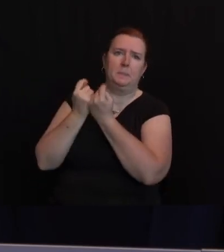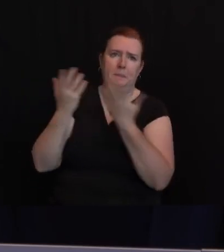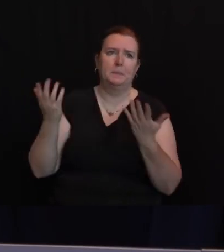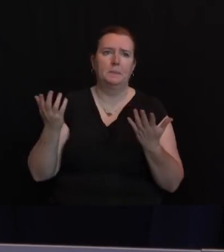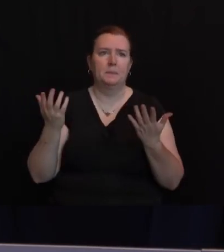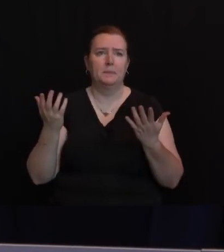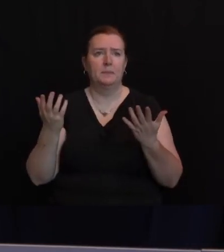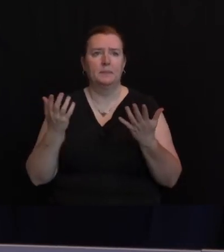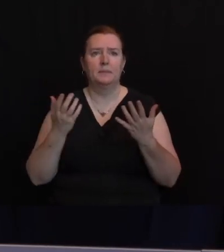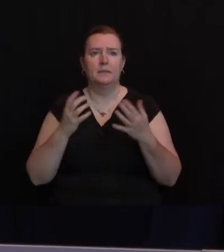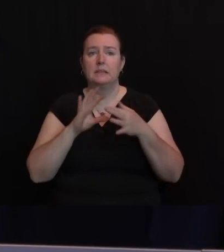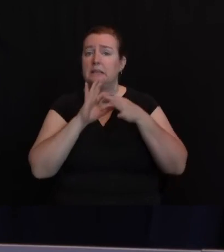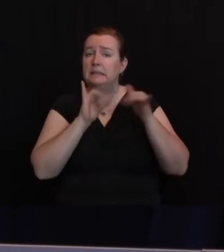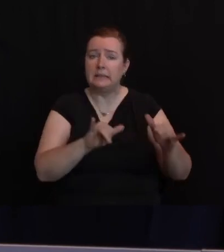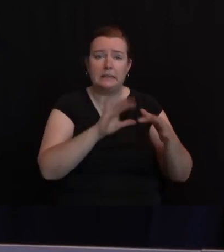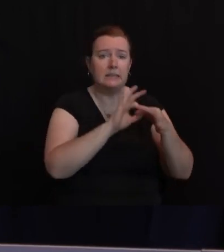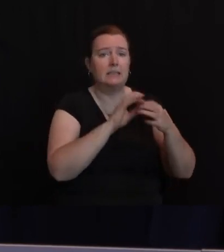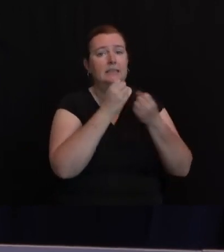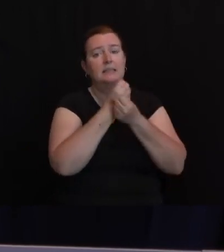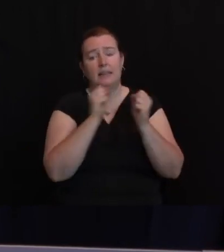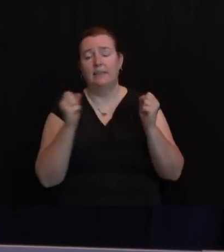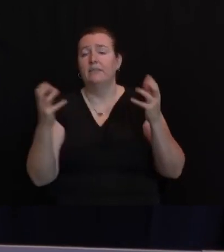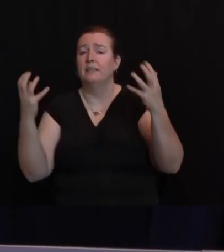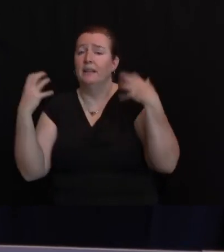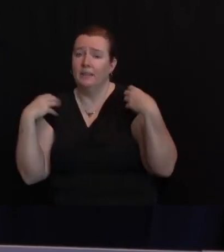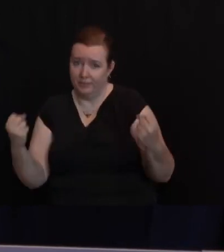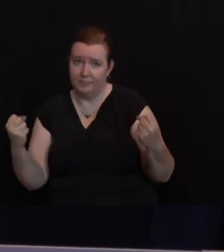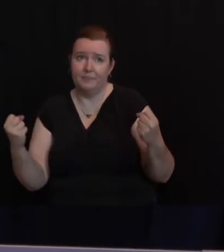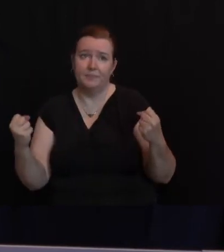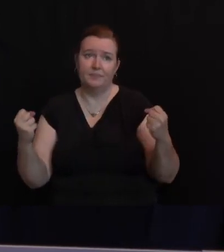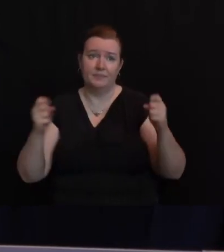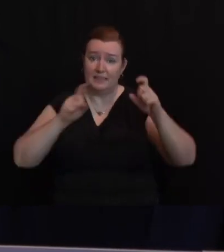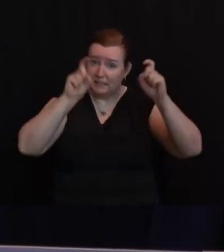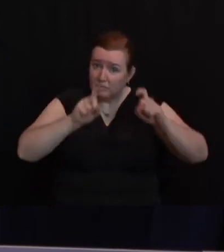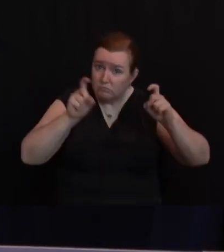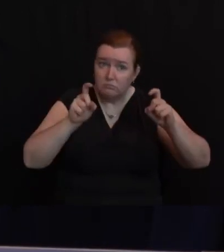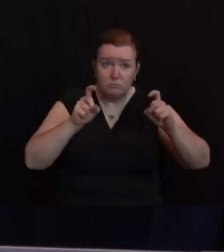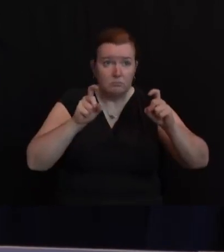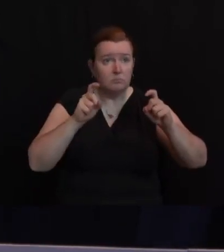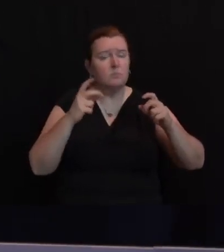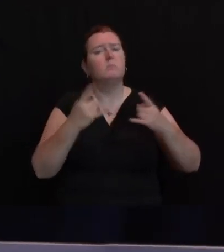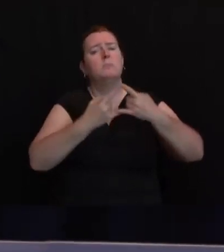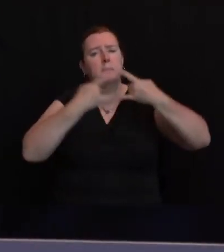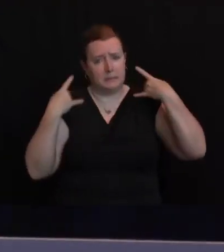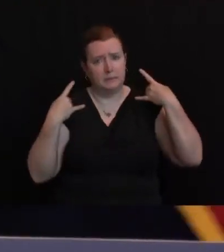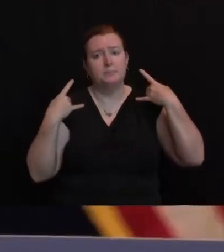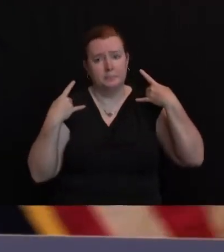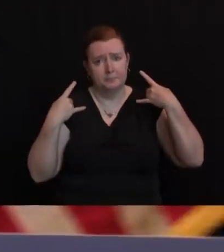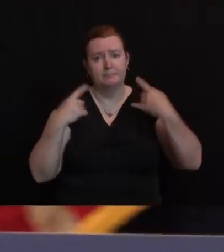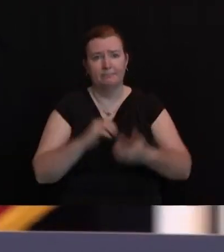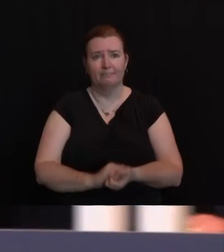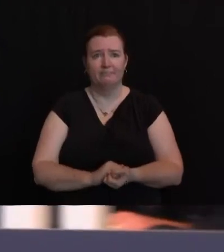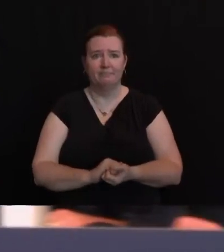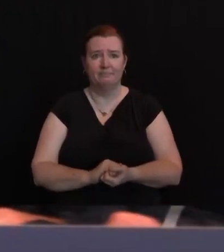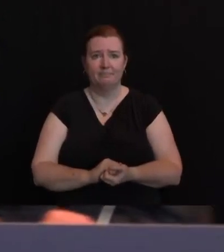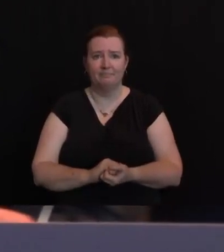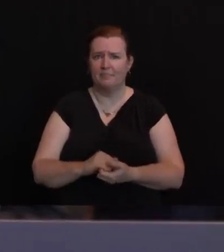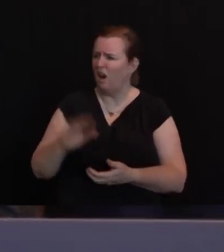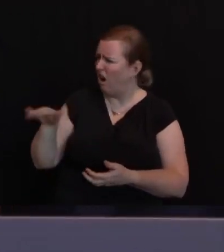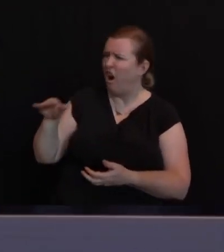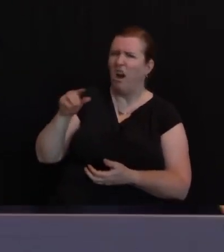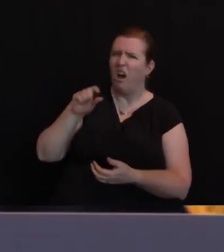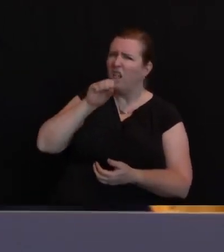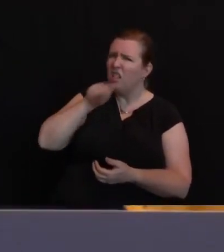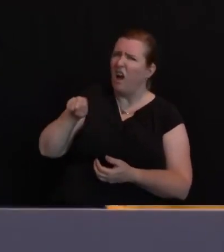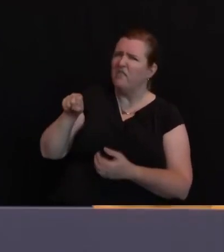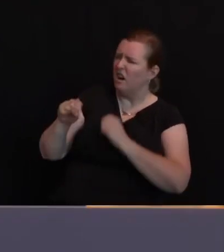safe, stay healthy, get tested, and mask up. Thank you. Judy, I love the public relations campaign, so hats off to you